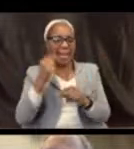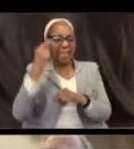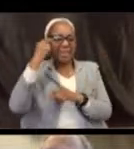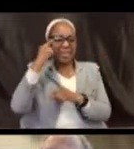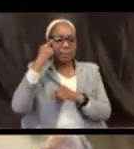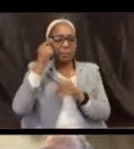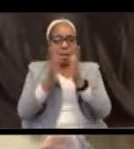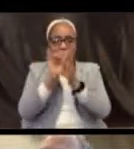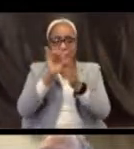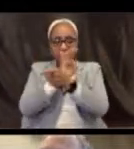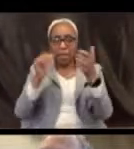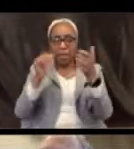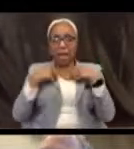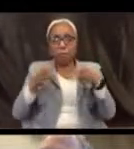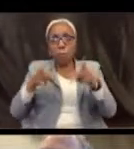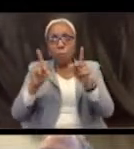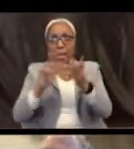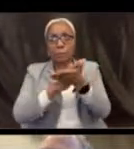permit.